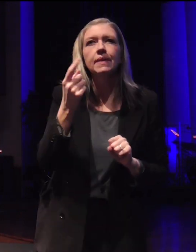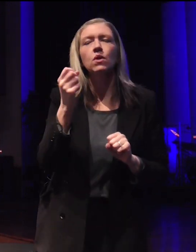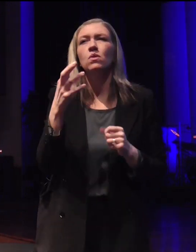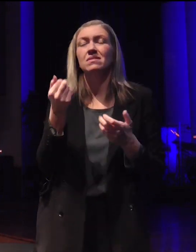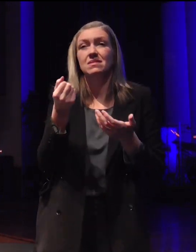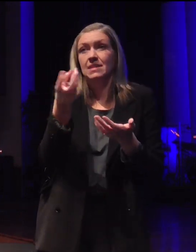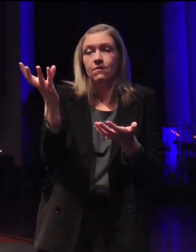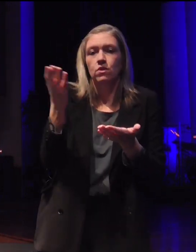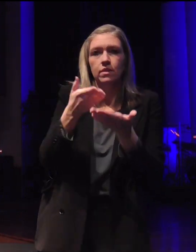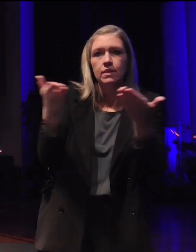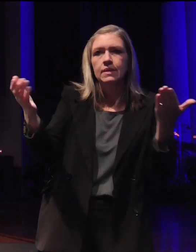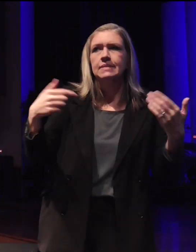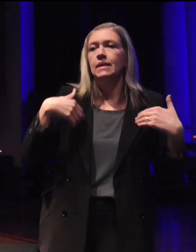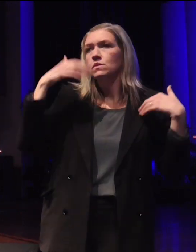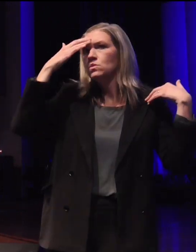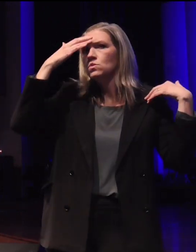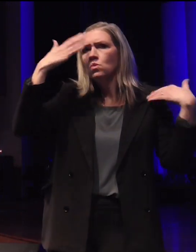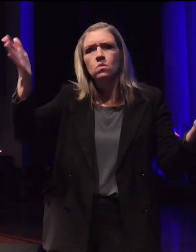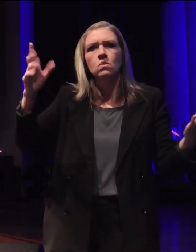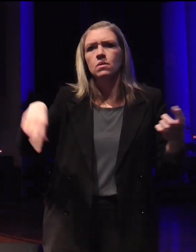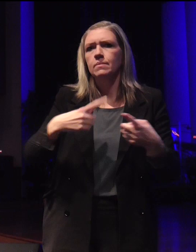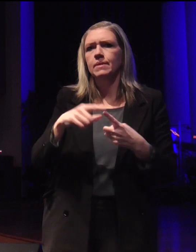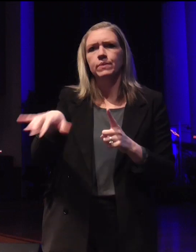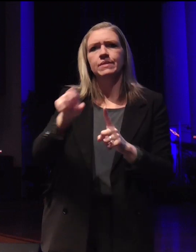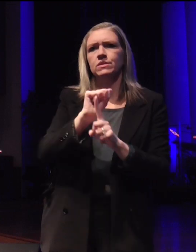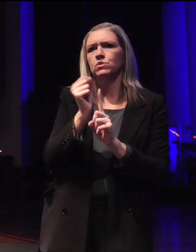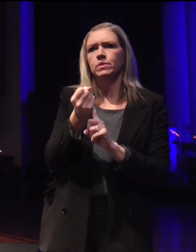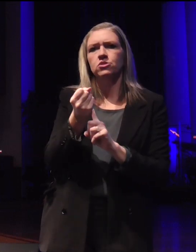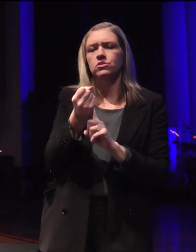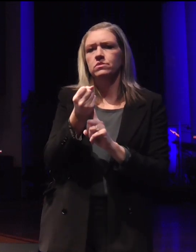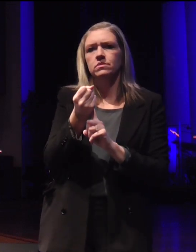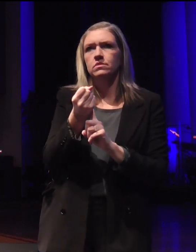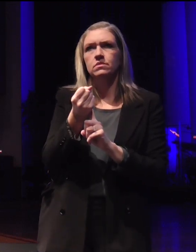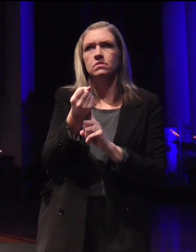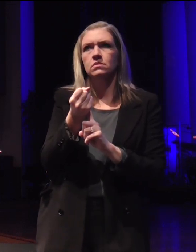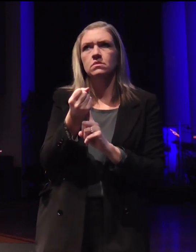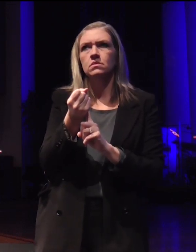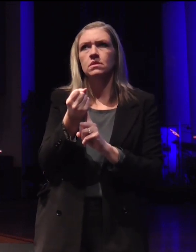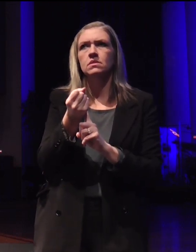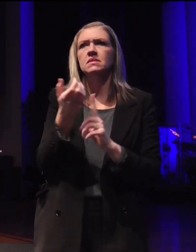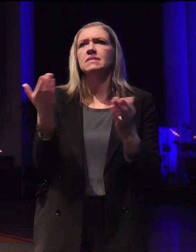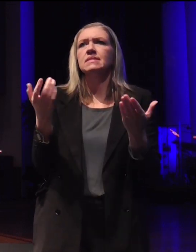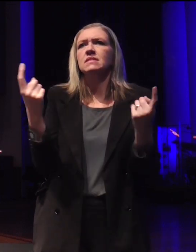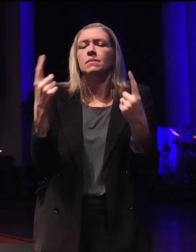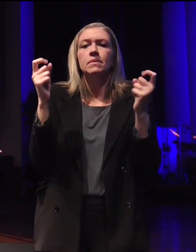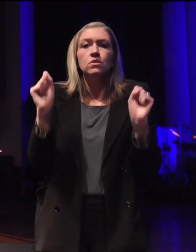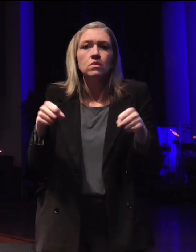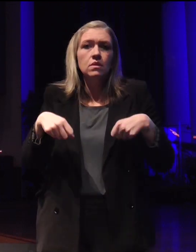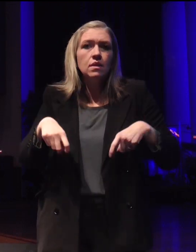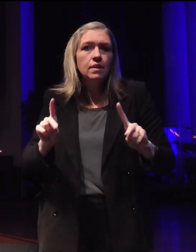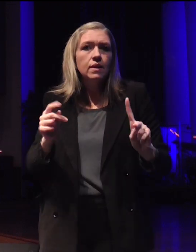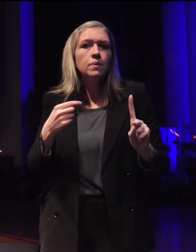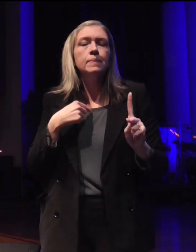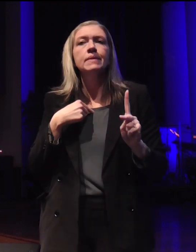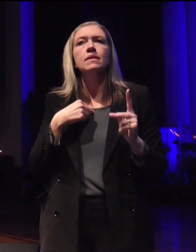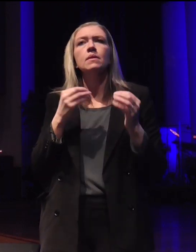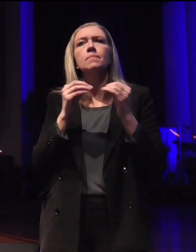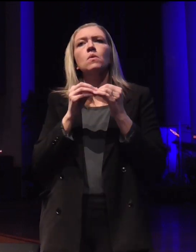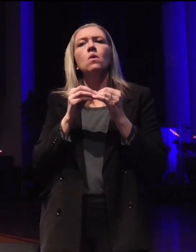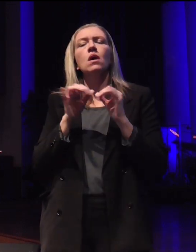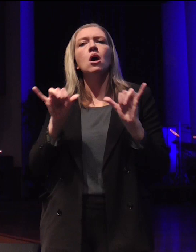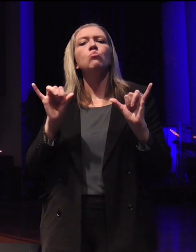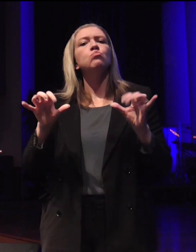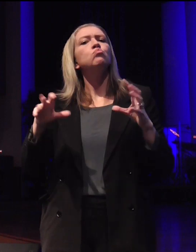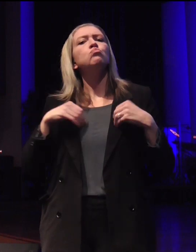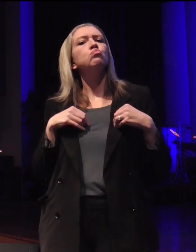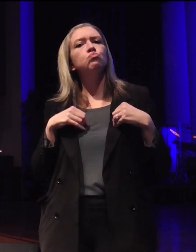that I don't know about this situation that could allow me to be more accepting